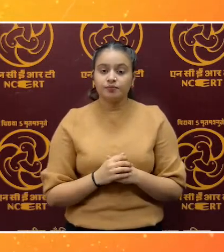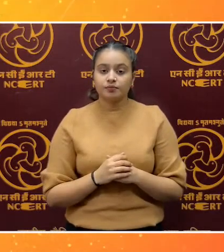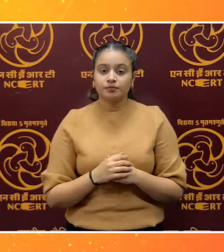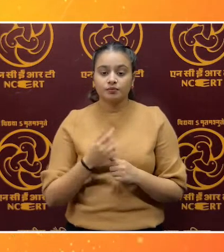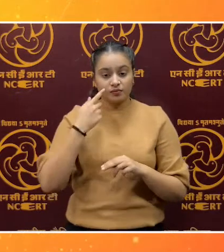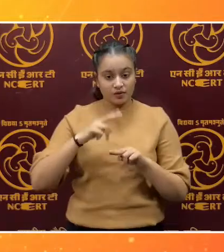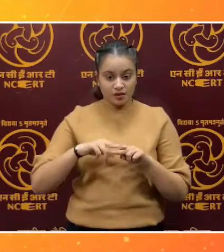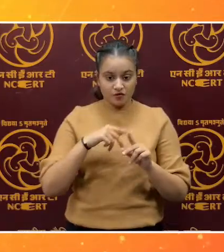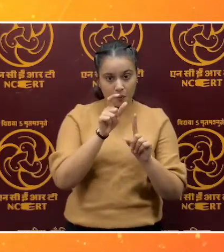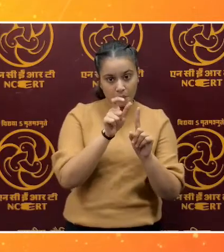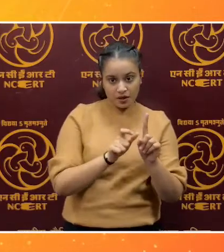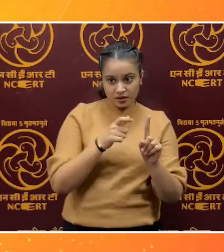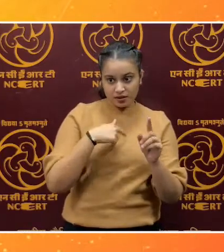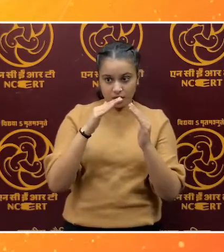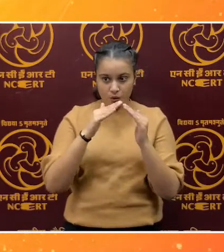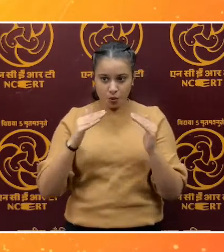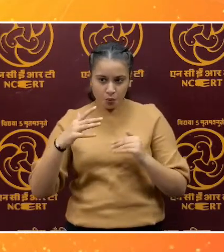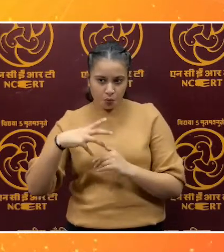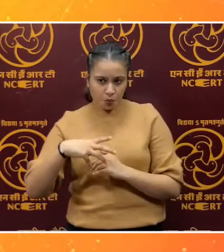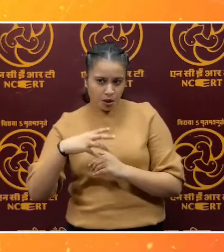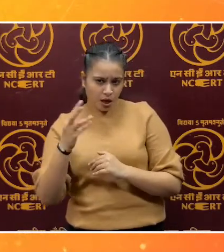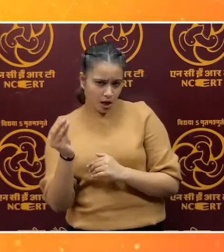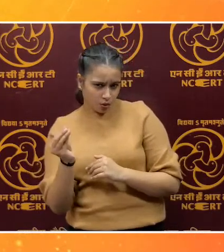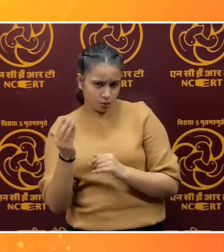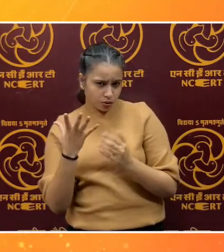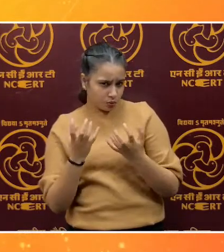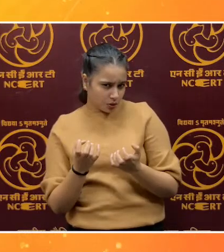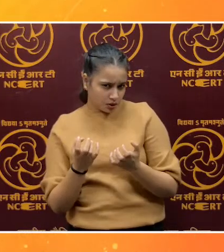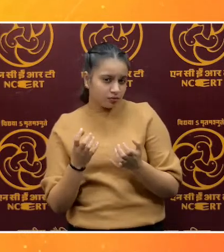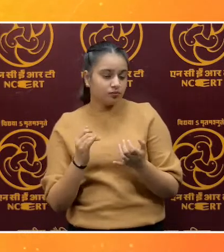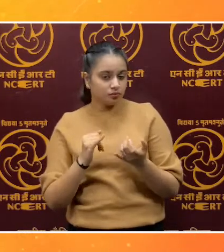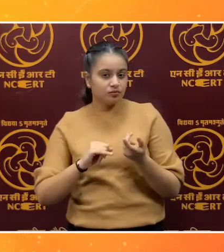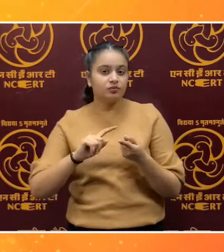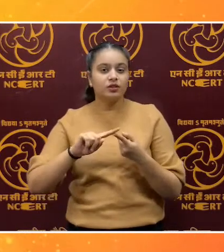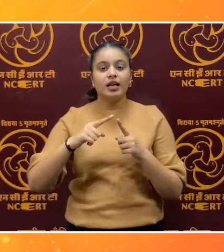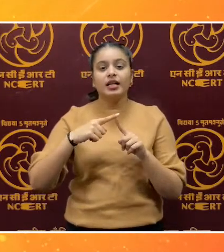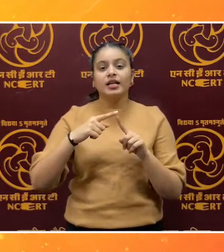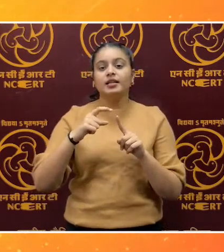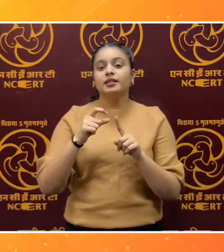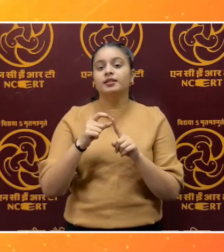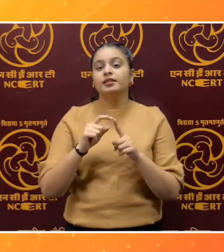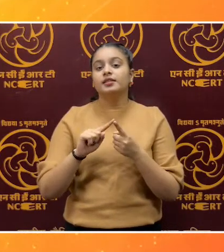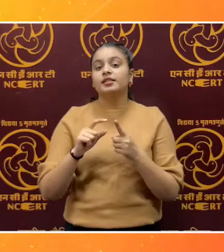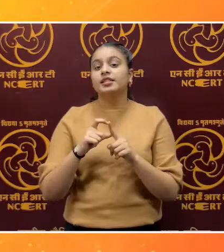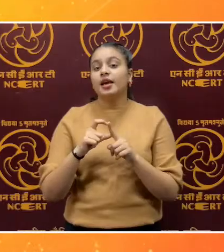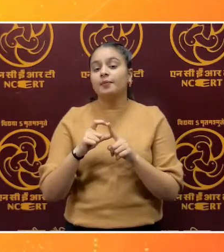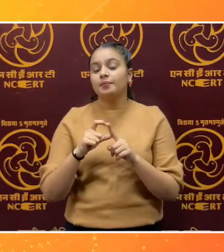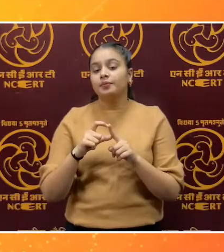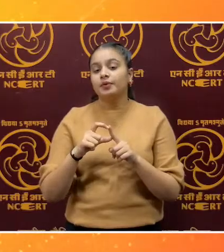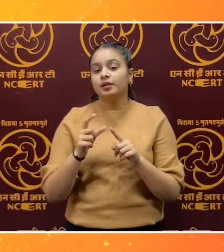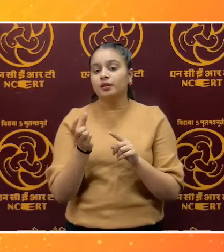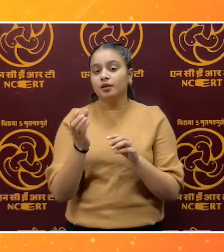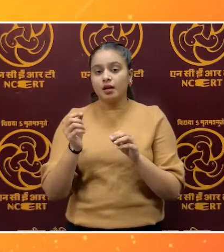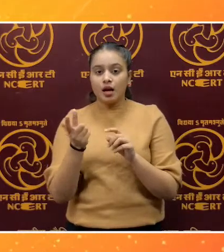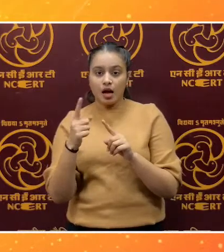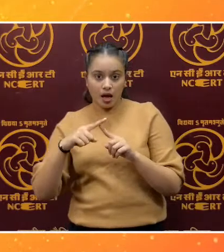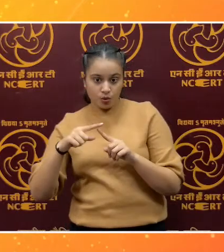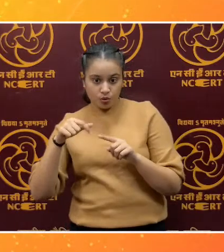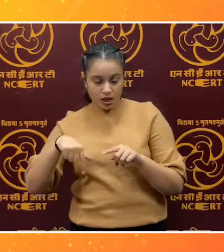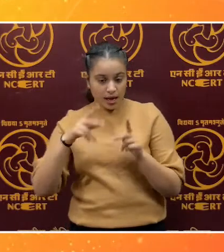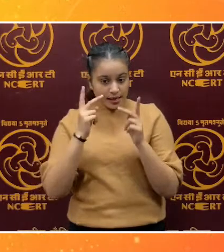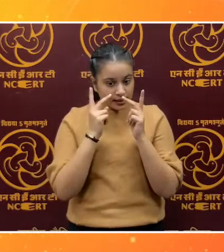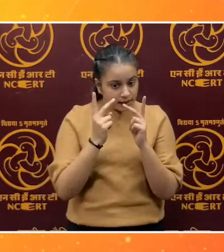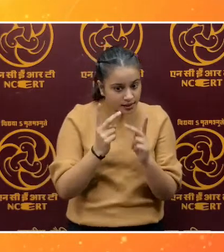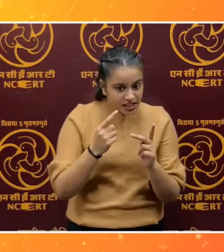somebody is going out of the house or something. Stepped out. Yes, stepped out of my home. I saw that the snow